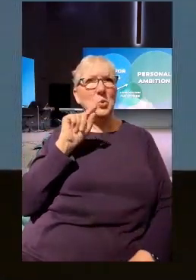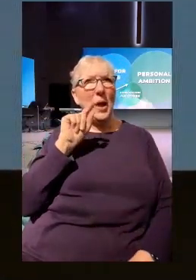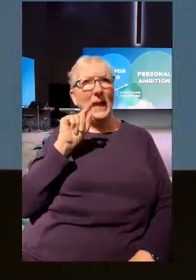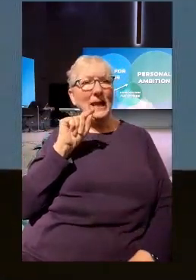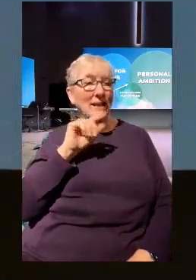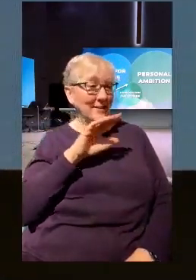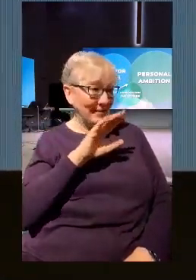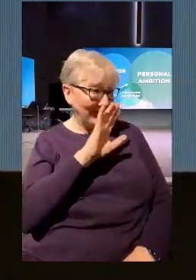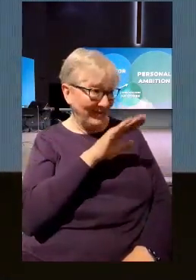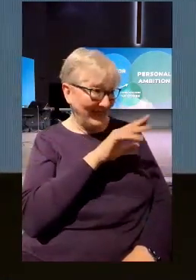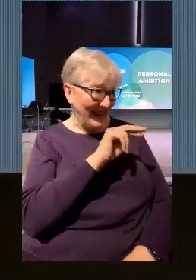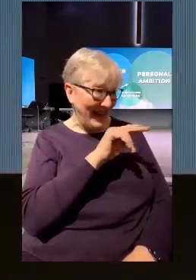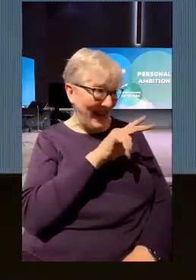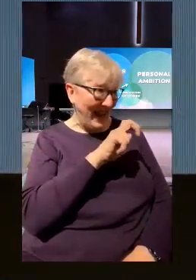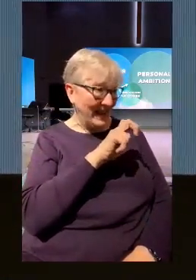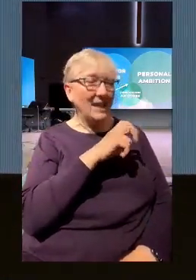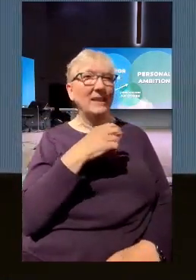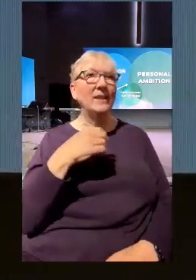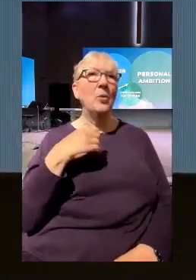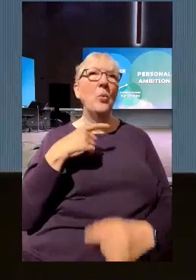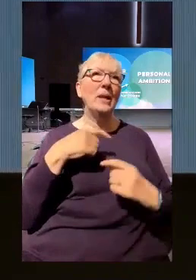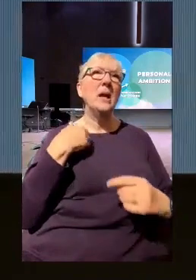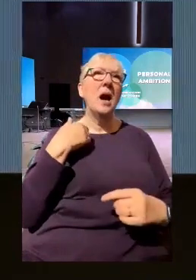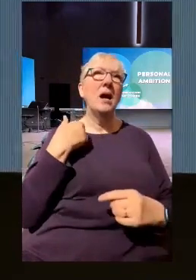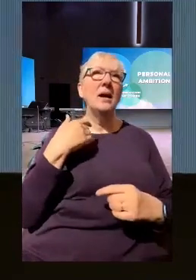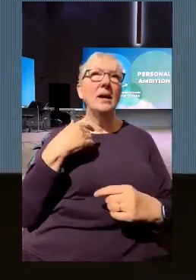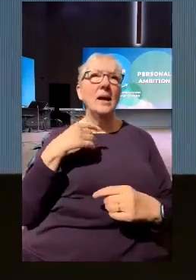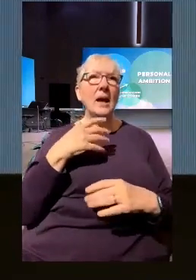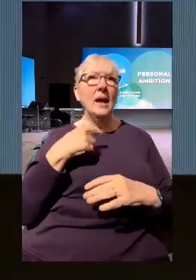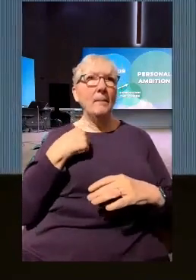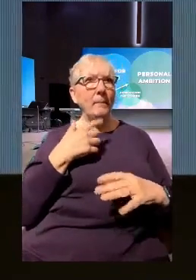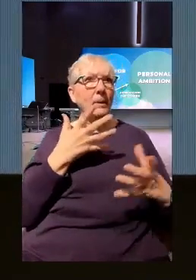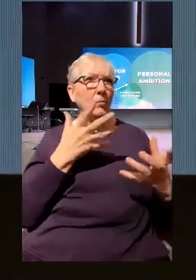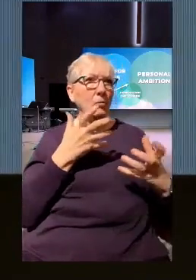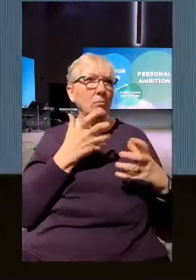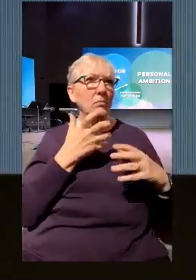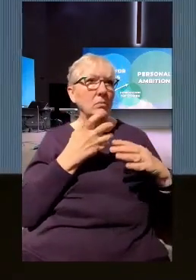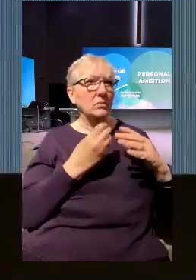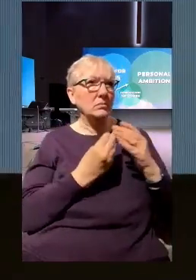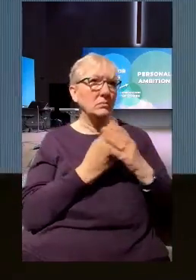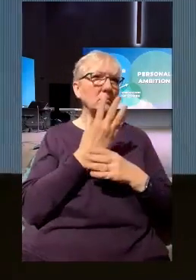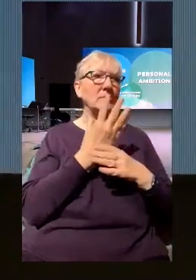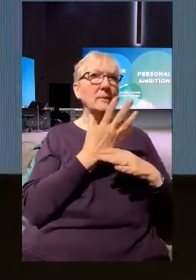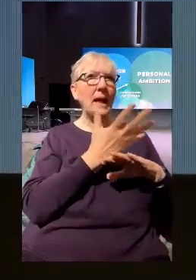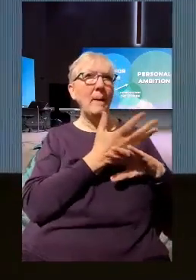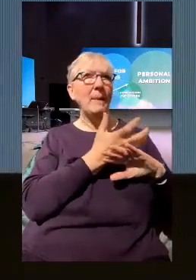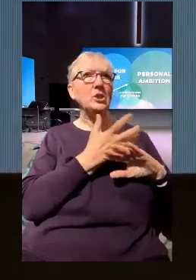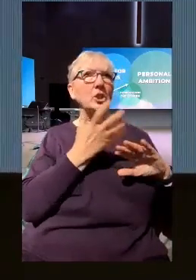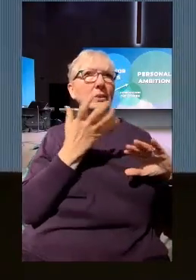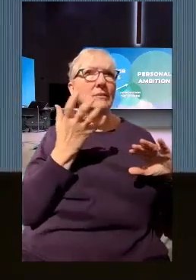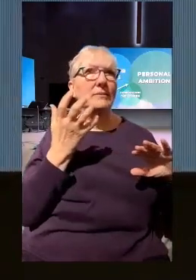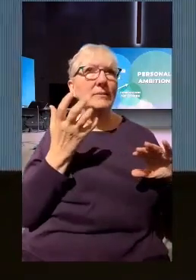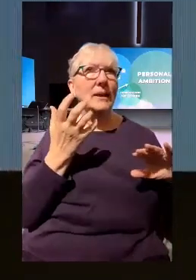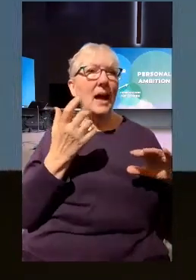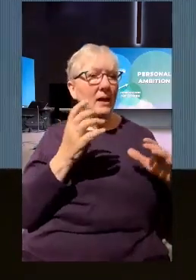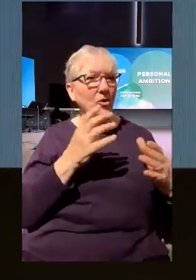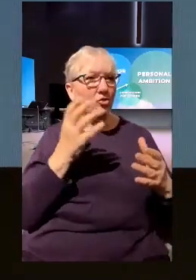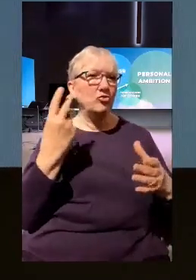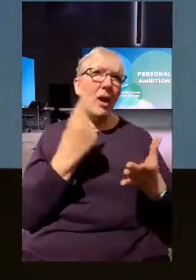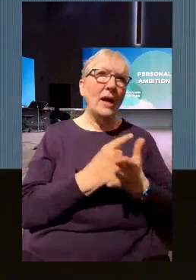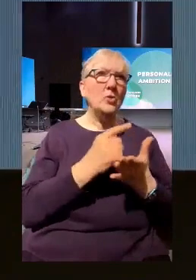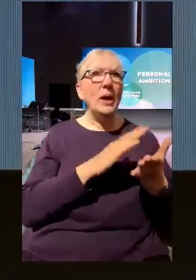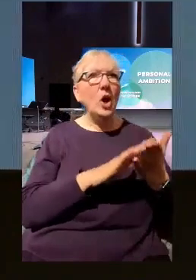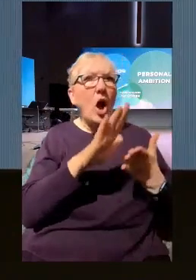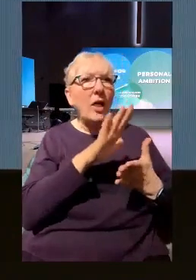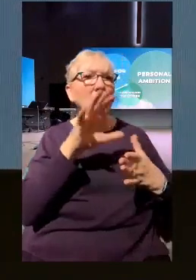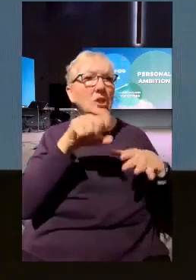I was young, ambition was a big deal for me, right? You get out of college, and you get your first job, and trying to get up the corporate ladder, and I